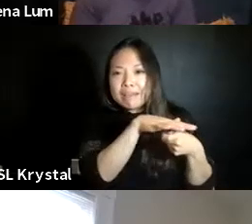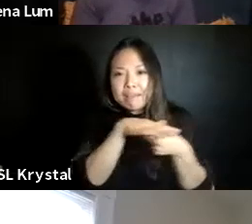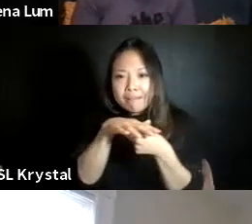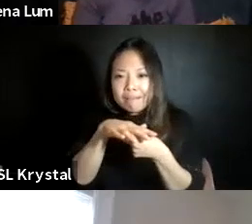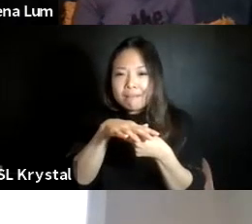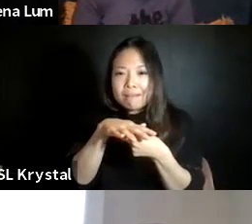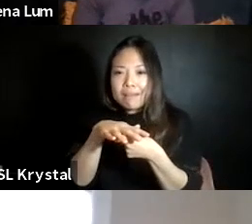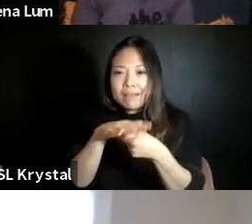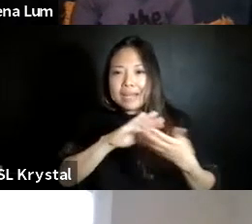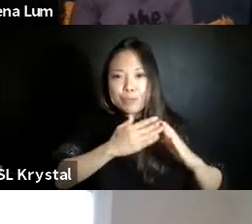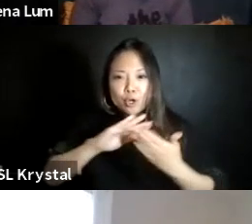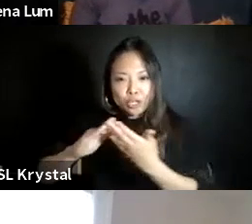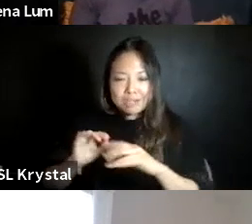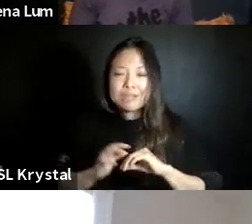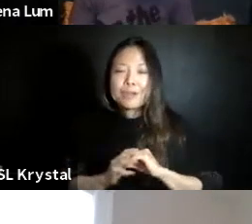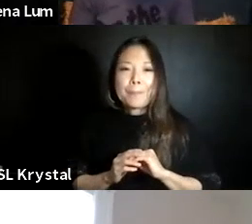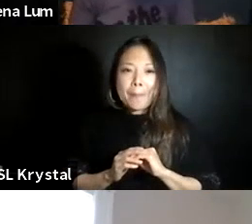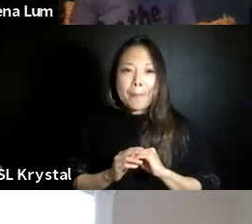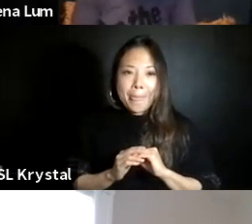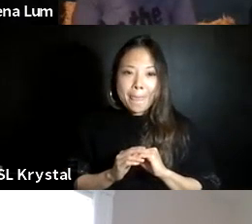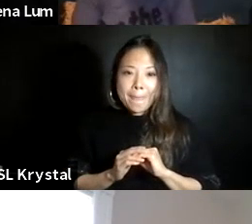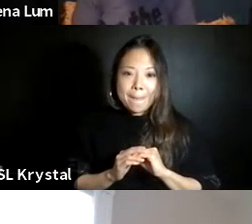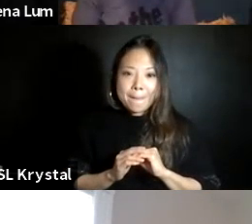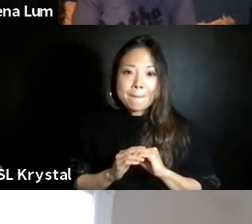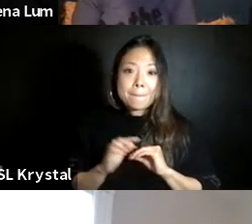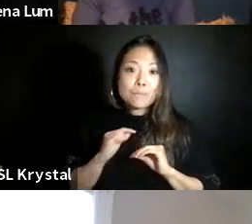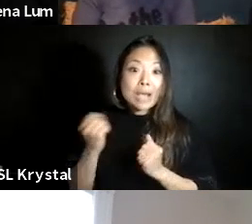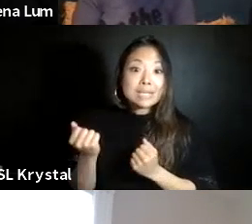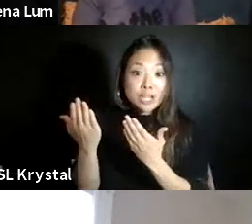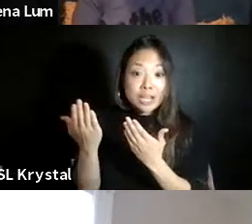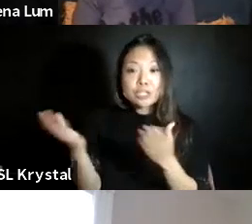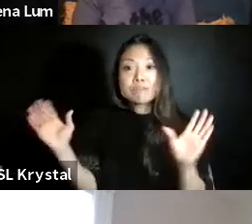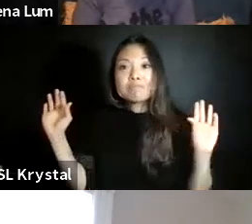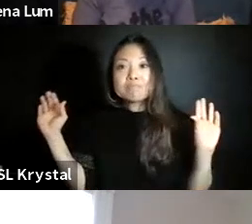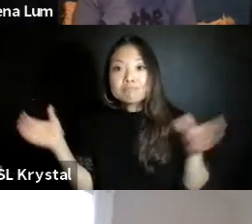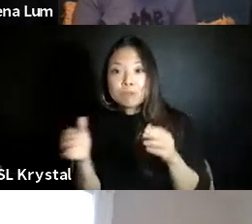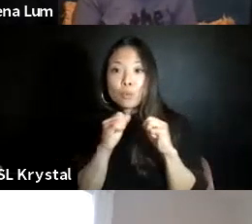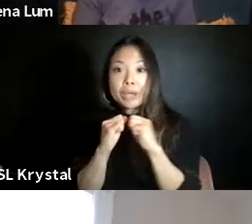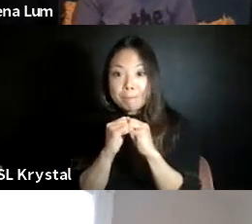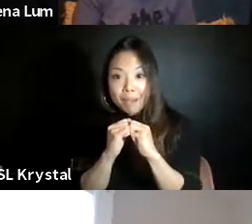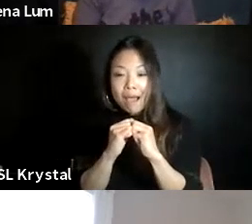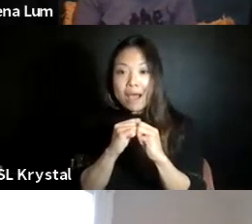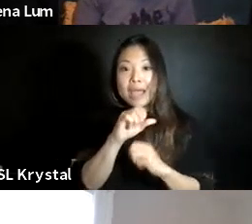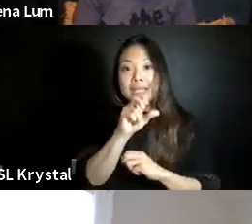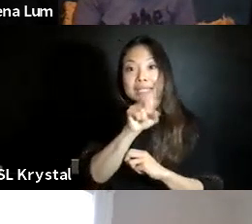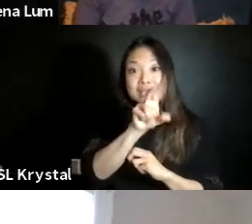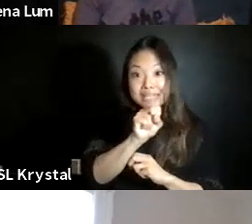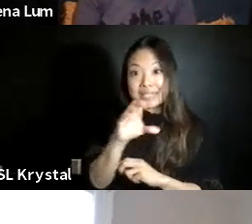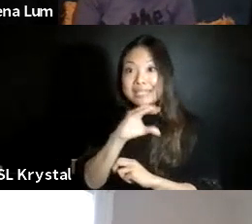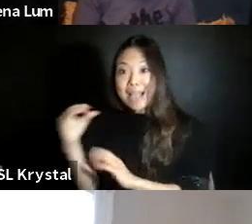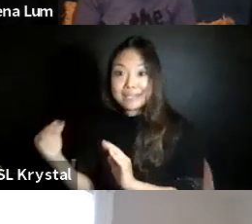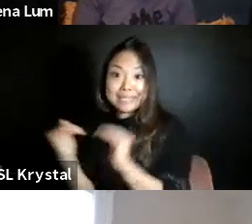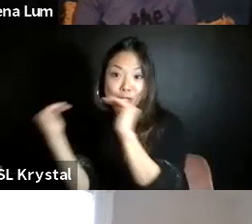that we combine census tract and tier information such that students in contiguous census